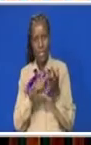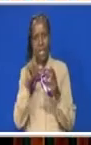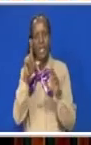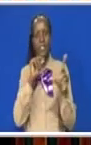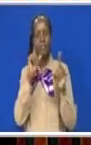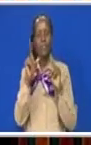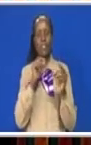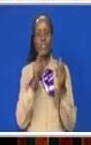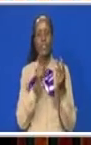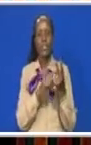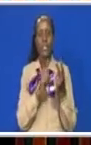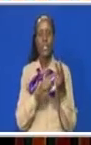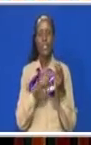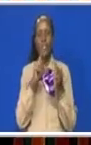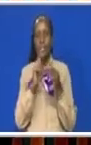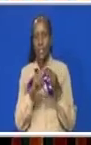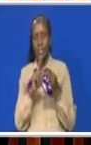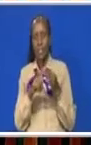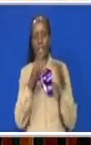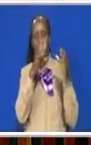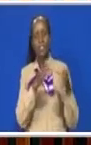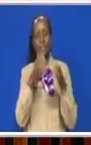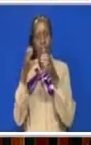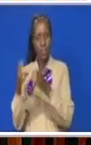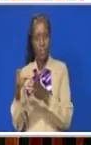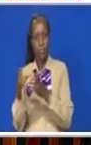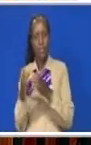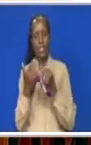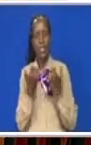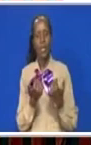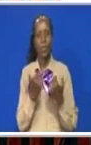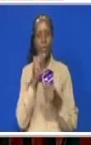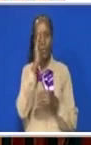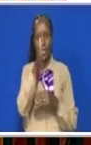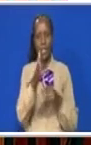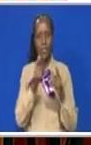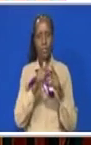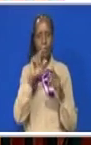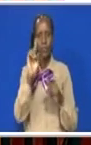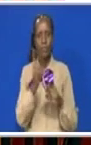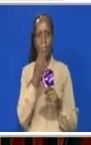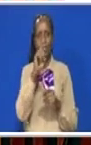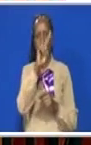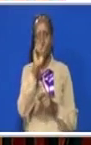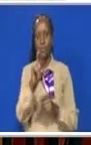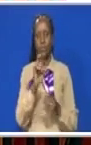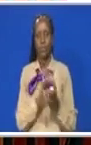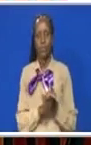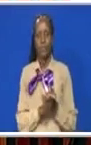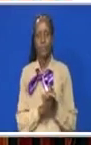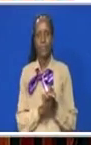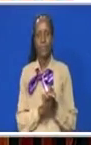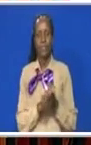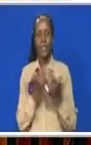and classification. Let us go straight to our first question. You